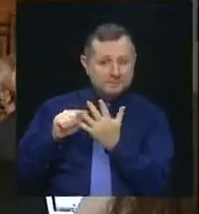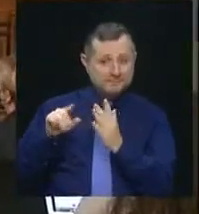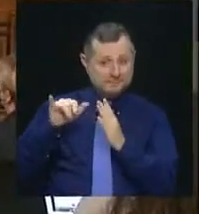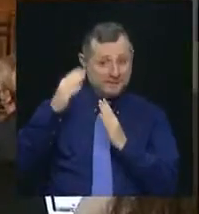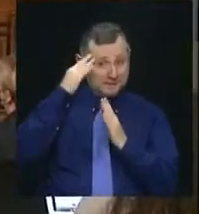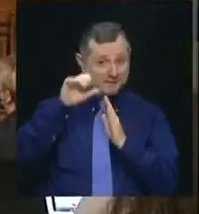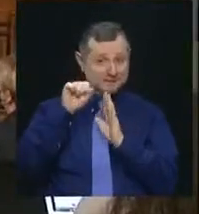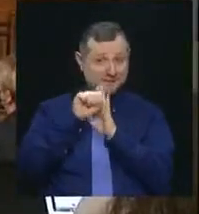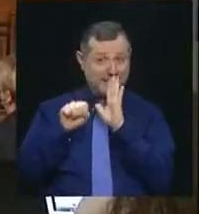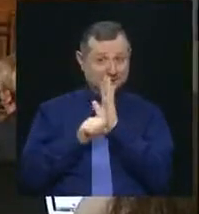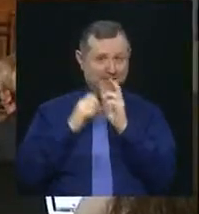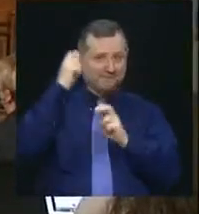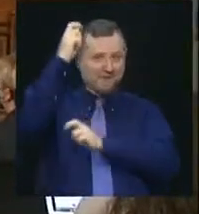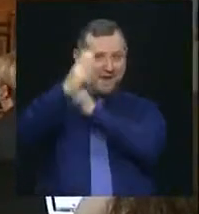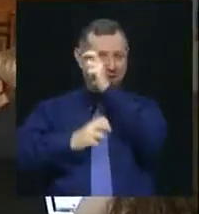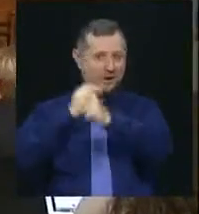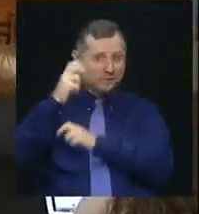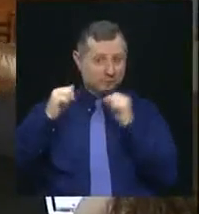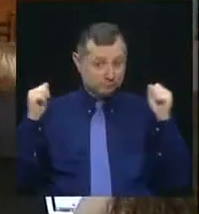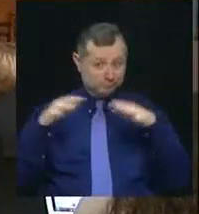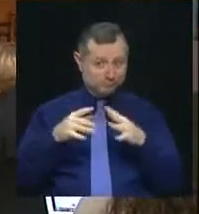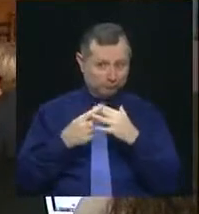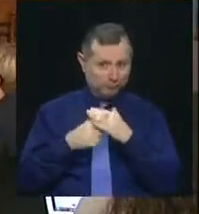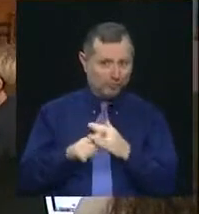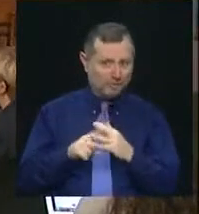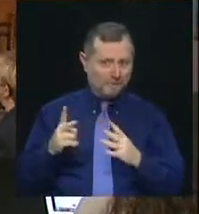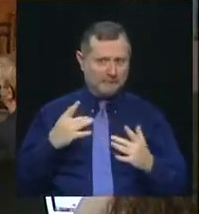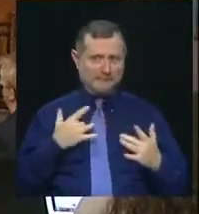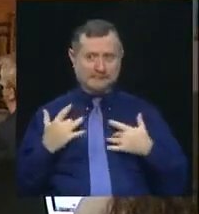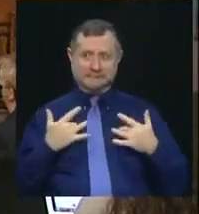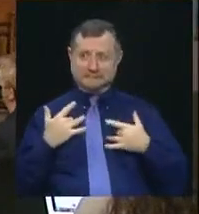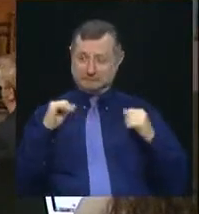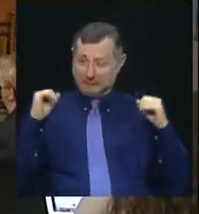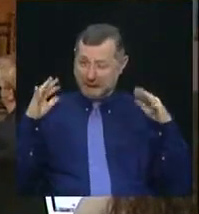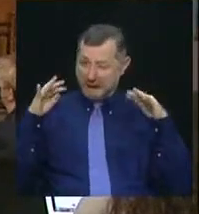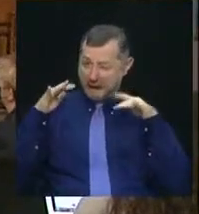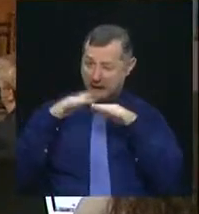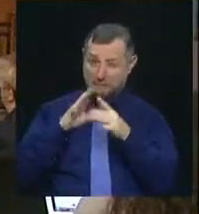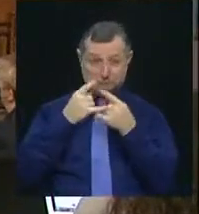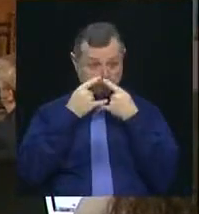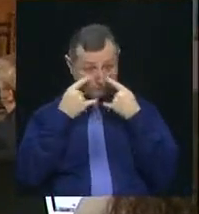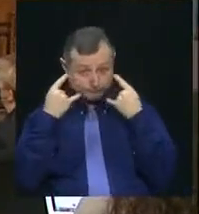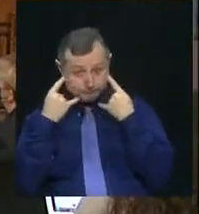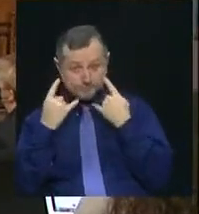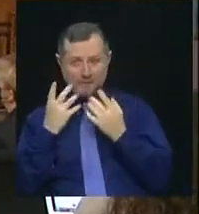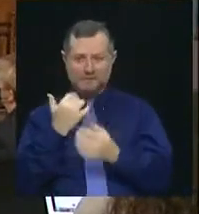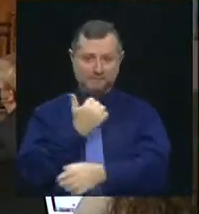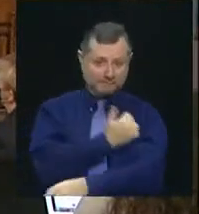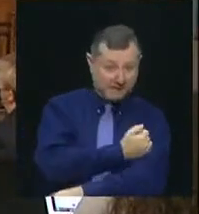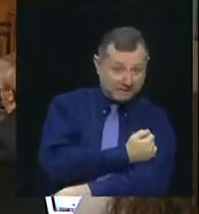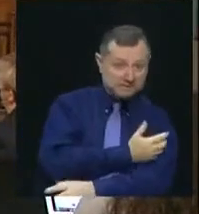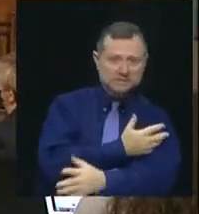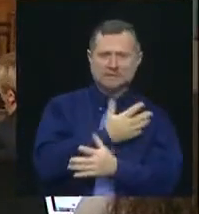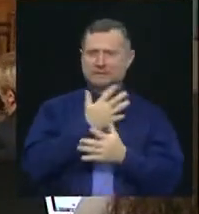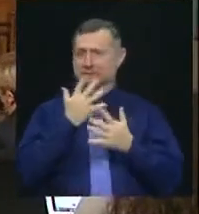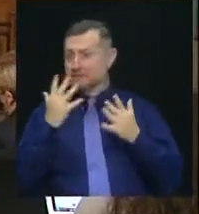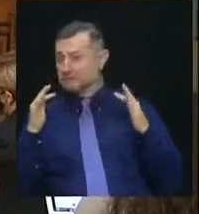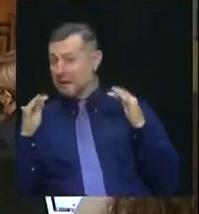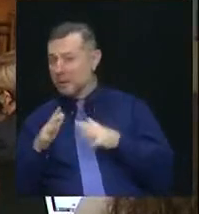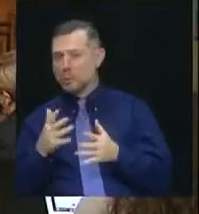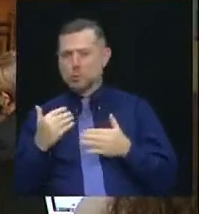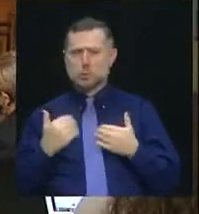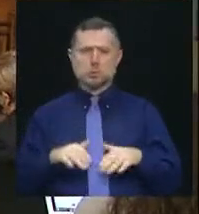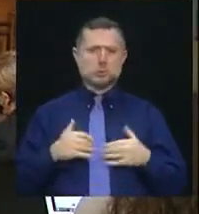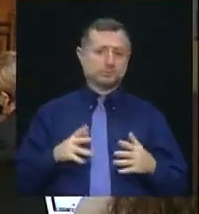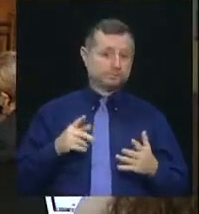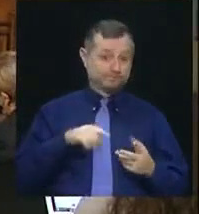worried about its capacity and mask wearing and vaccination status with that big event approaching. And also, the